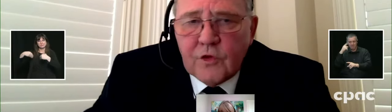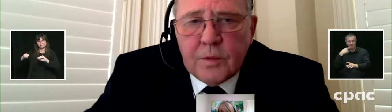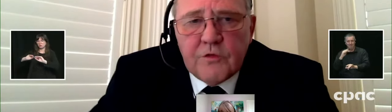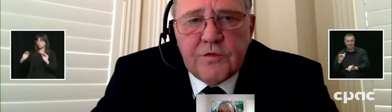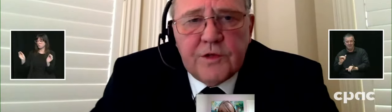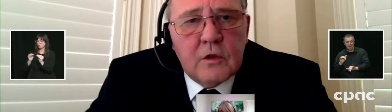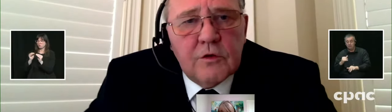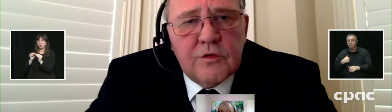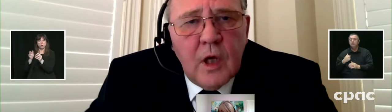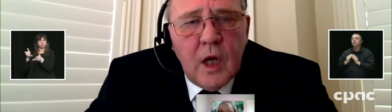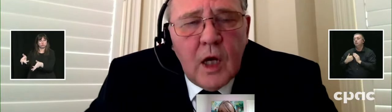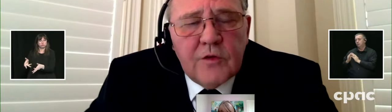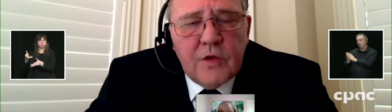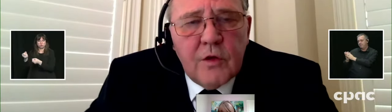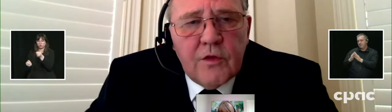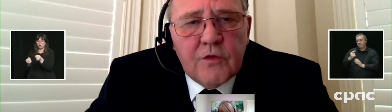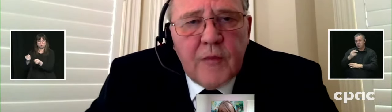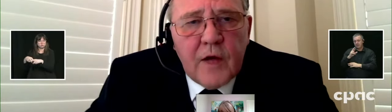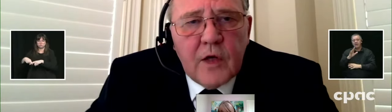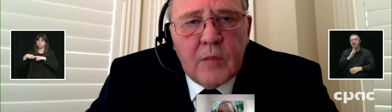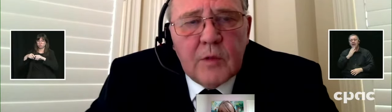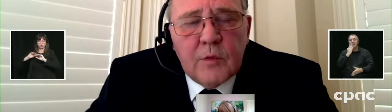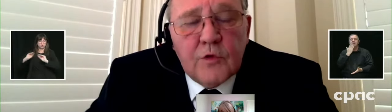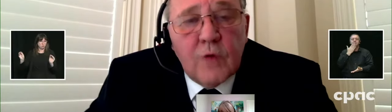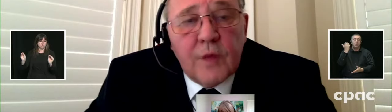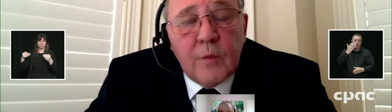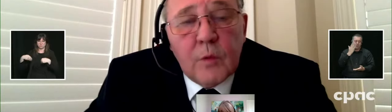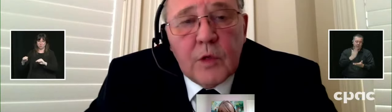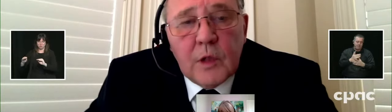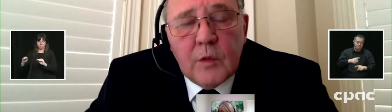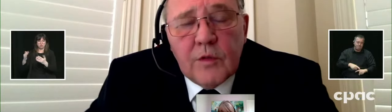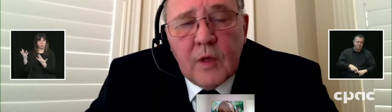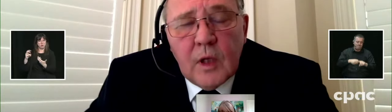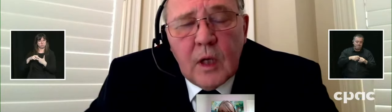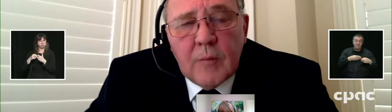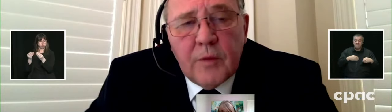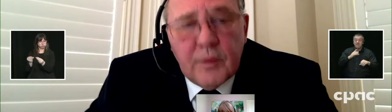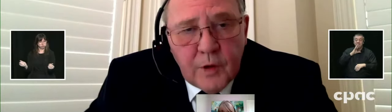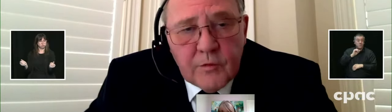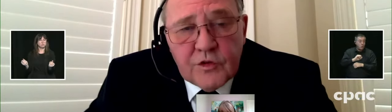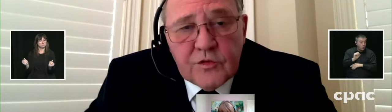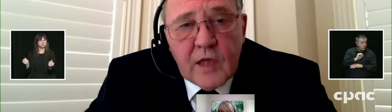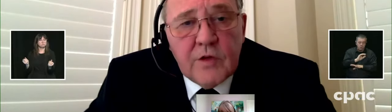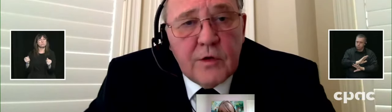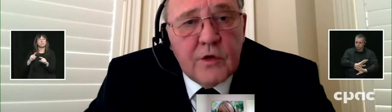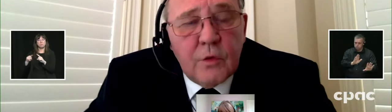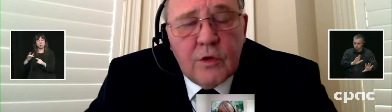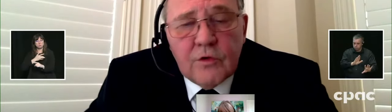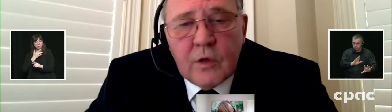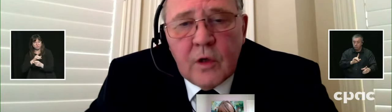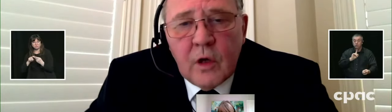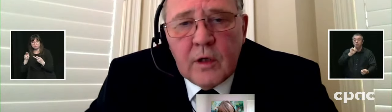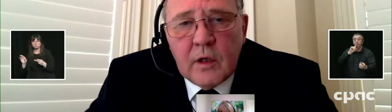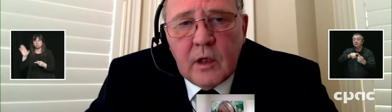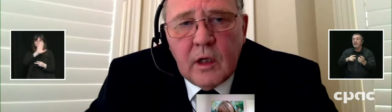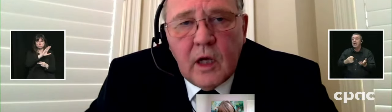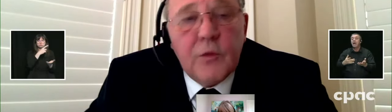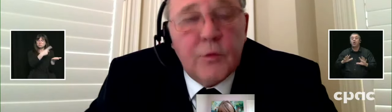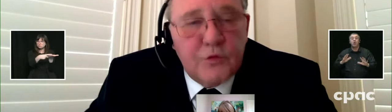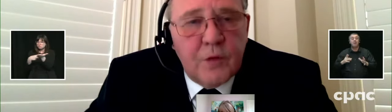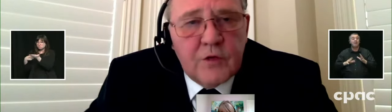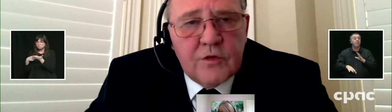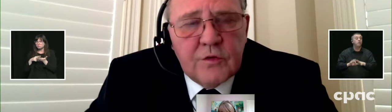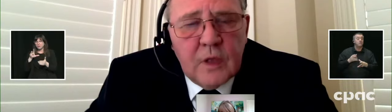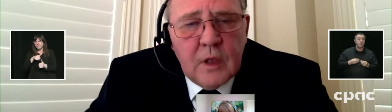of their surplus vehicles until this matter can be resolved, and we're working with both the provinces and territories on